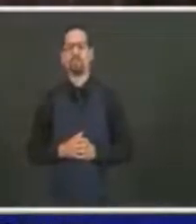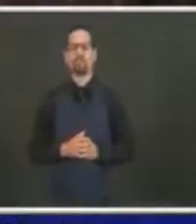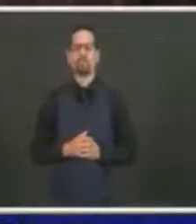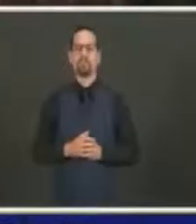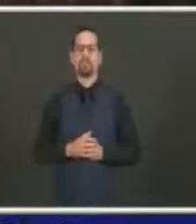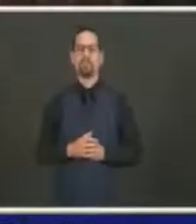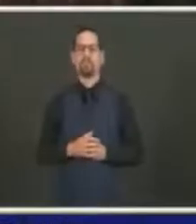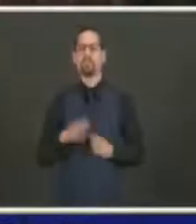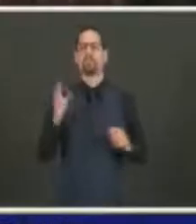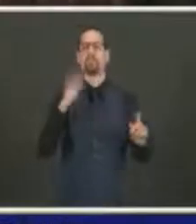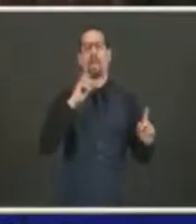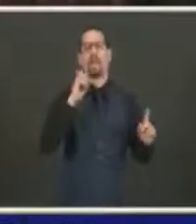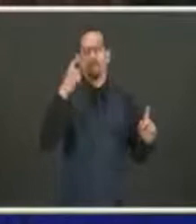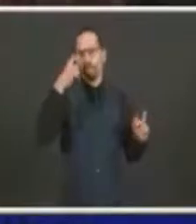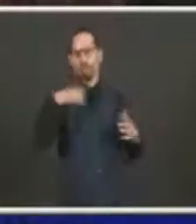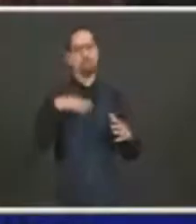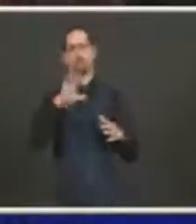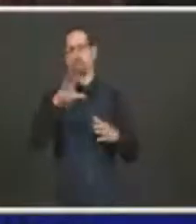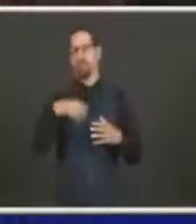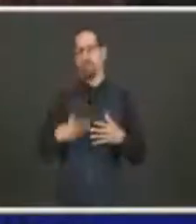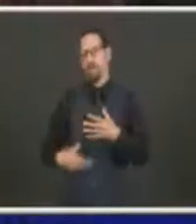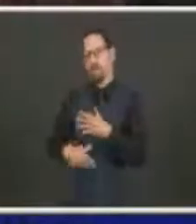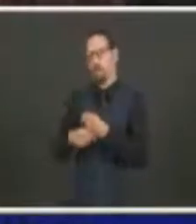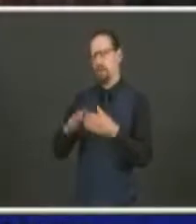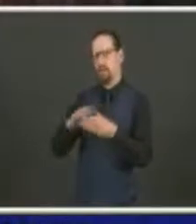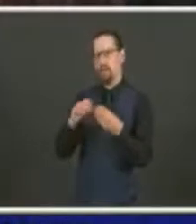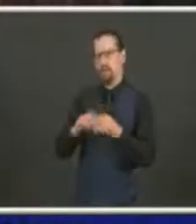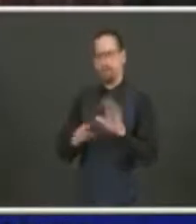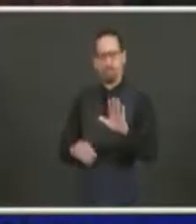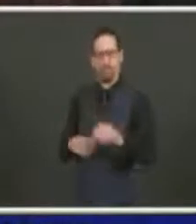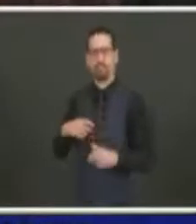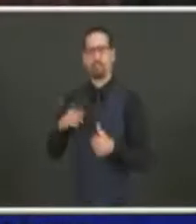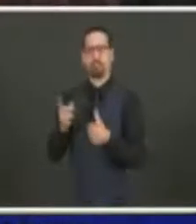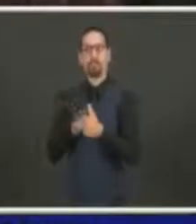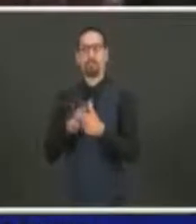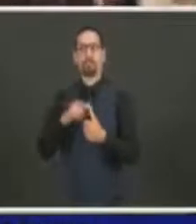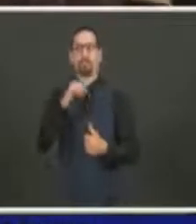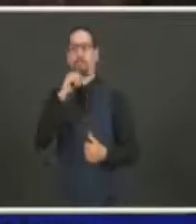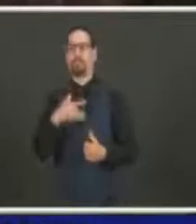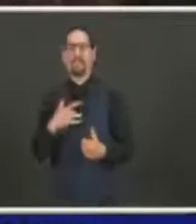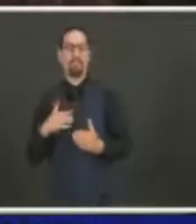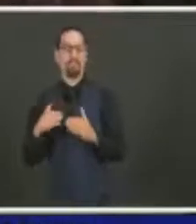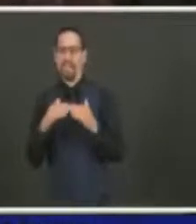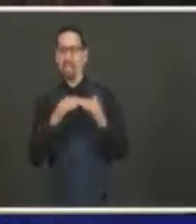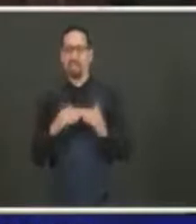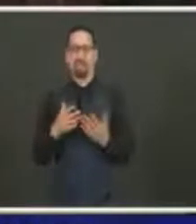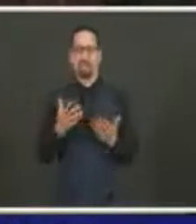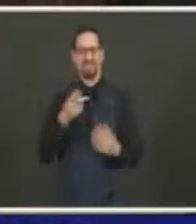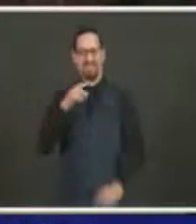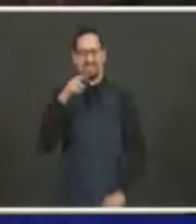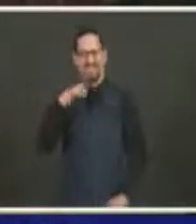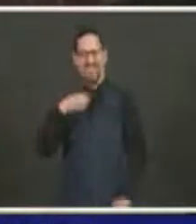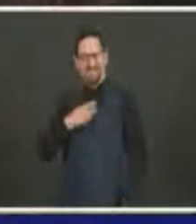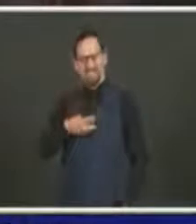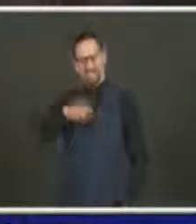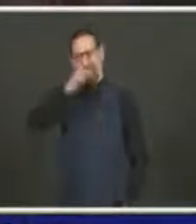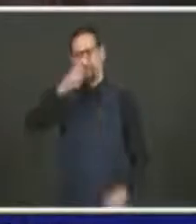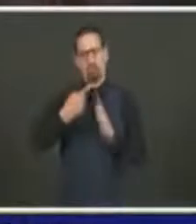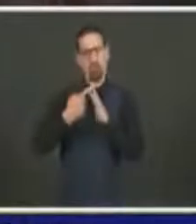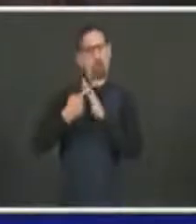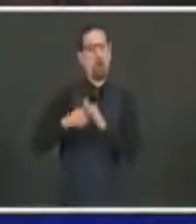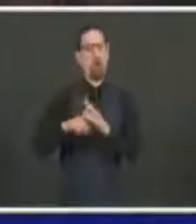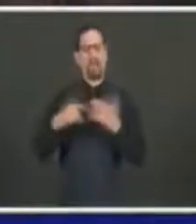call. I didn't think it was fair to be heavy-handed out of the gate. This is really